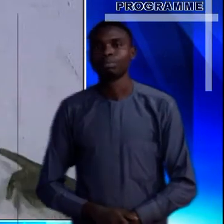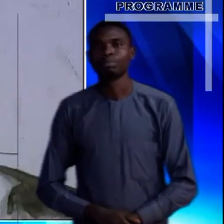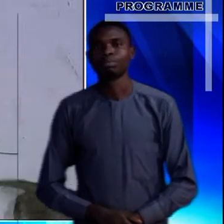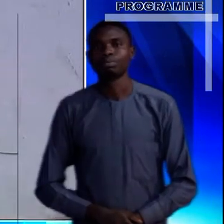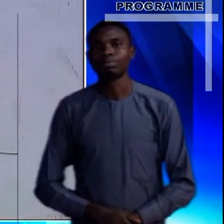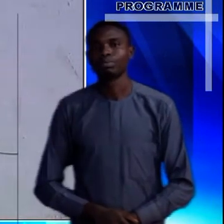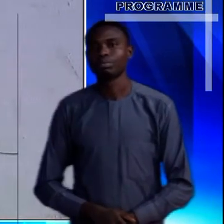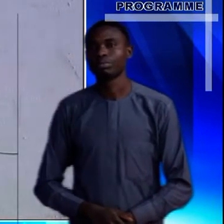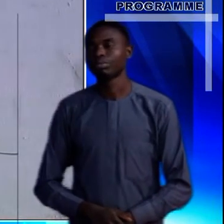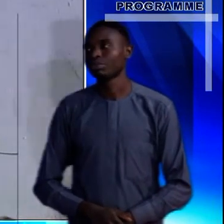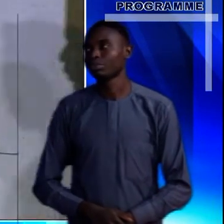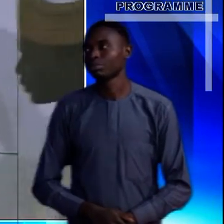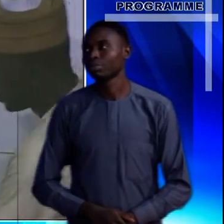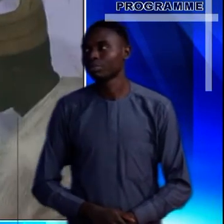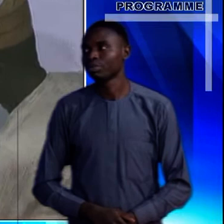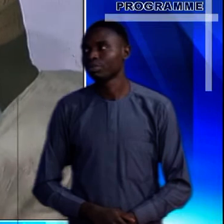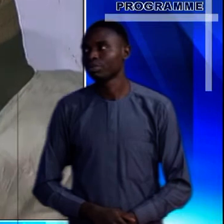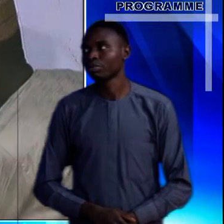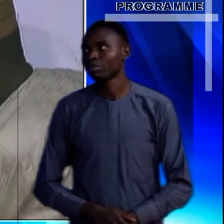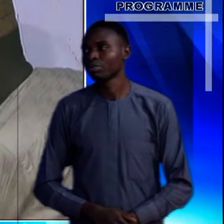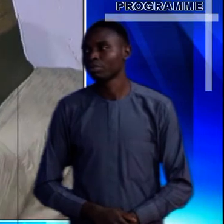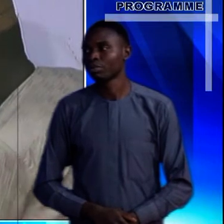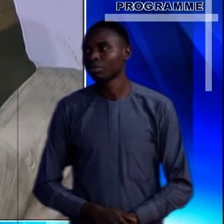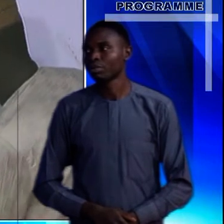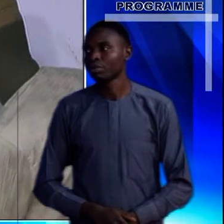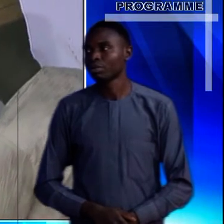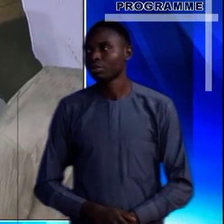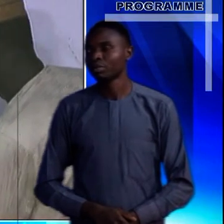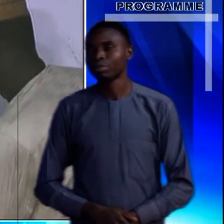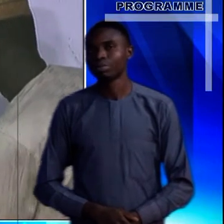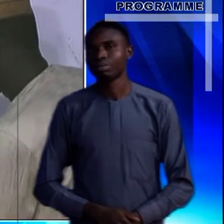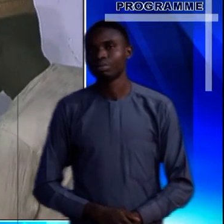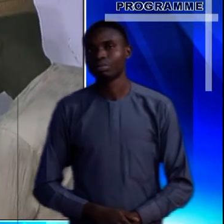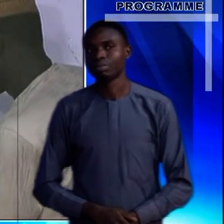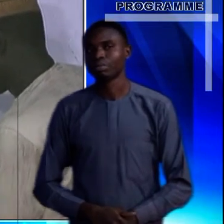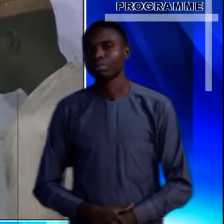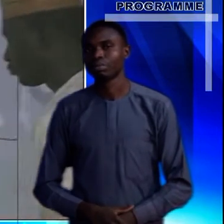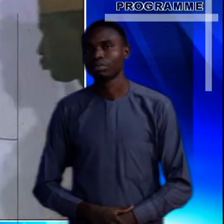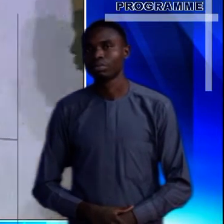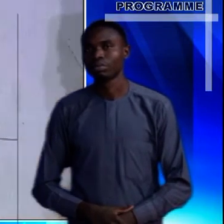to meter. Example, convert,